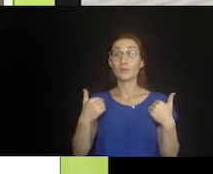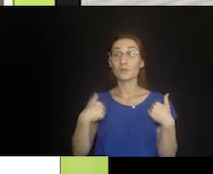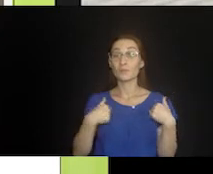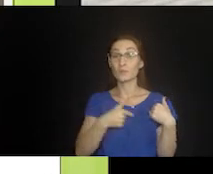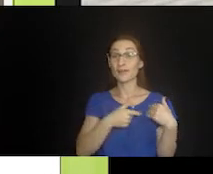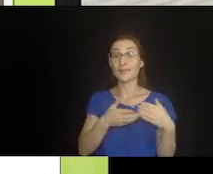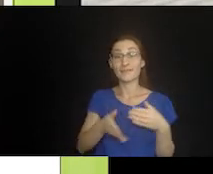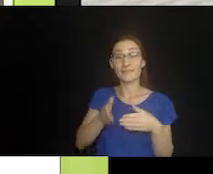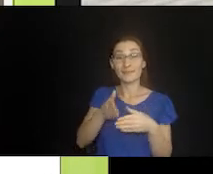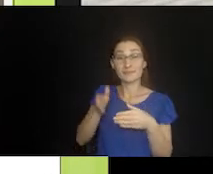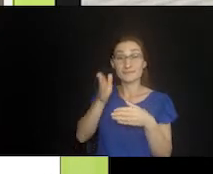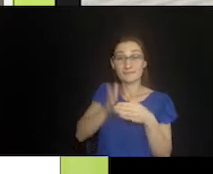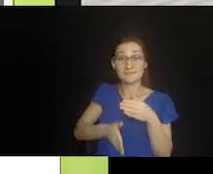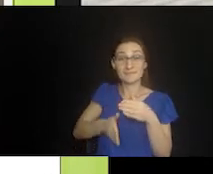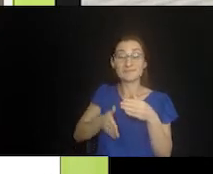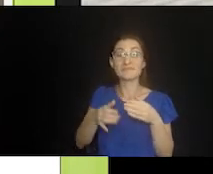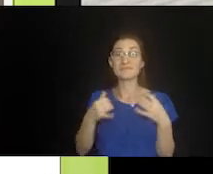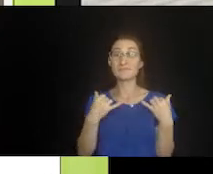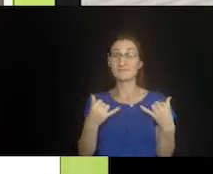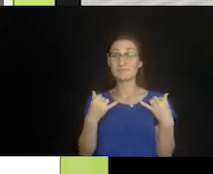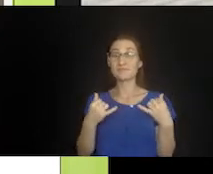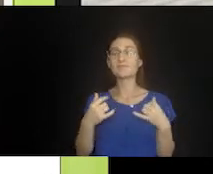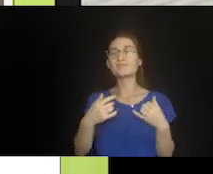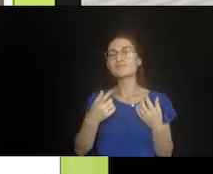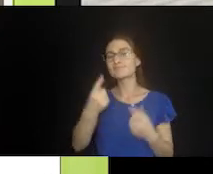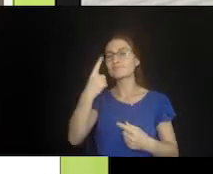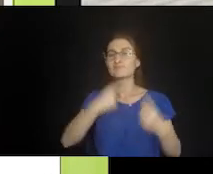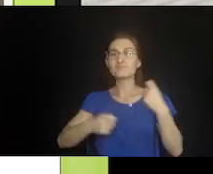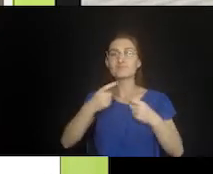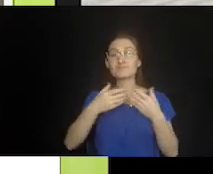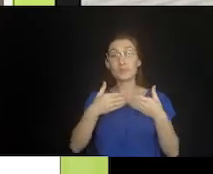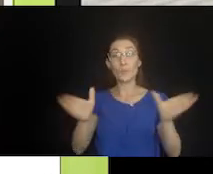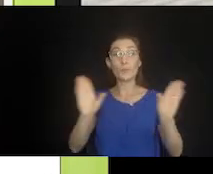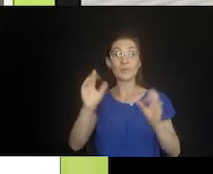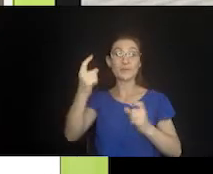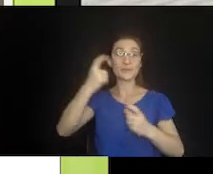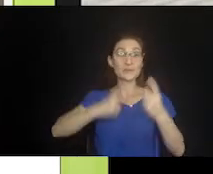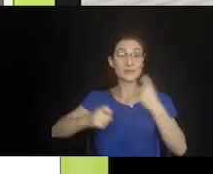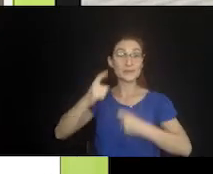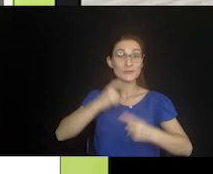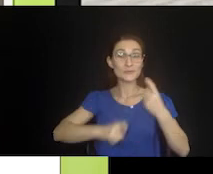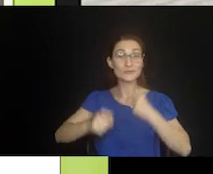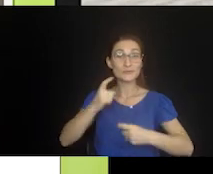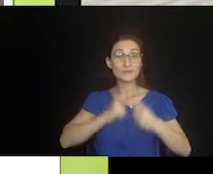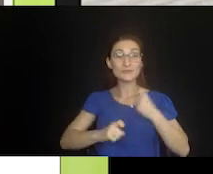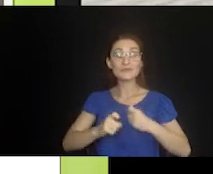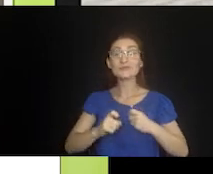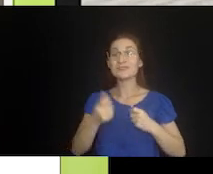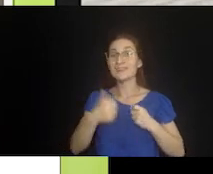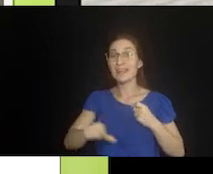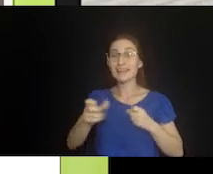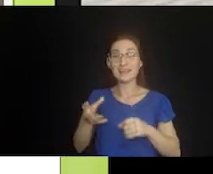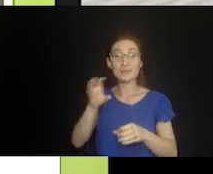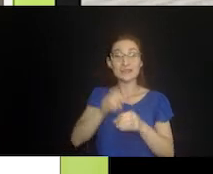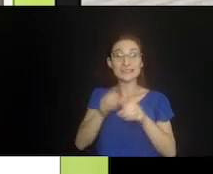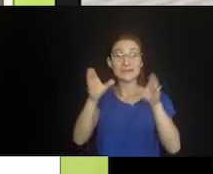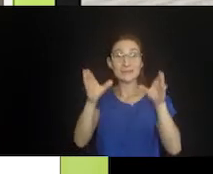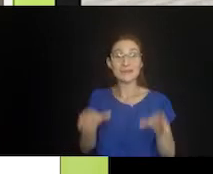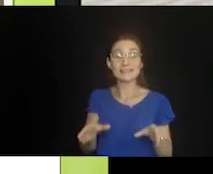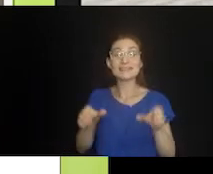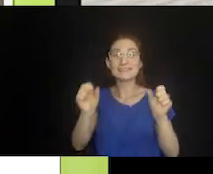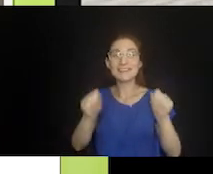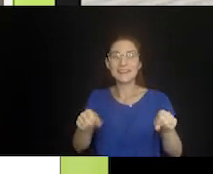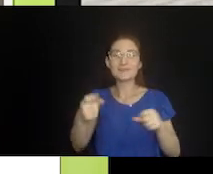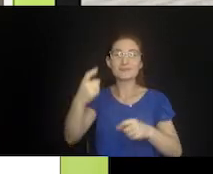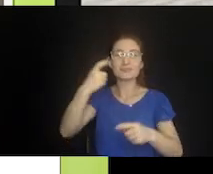Okay, so we have reached the part of the presentation where I'm going to allow